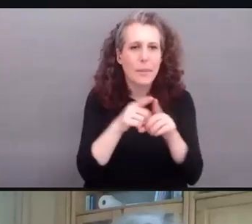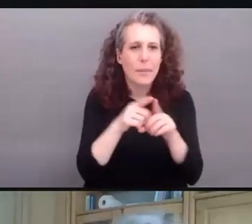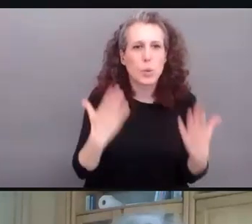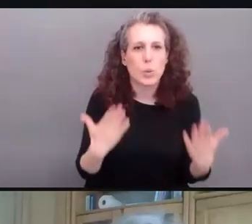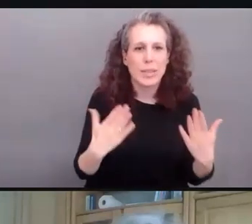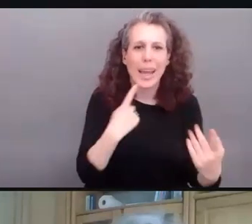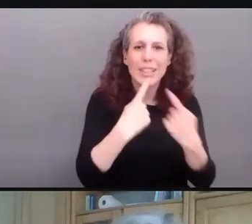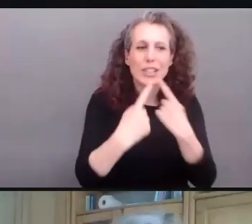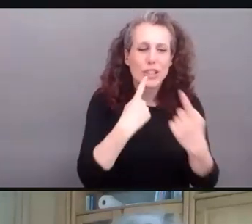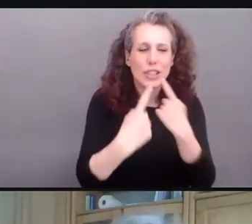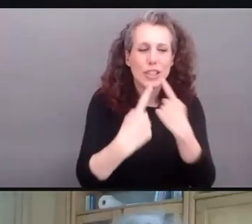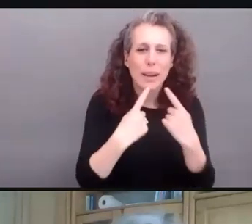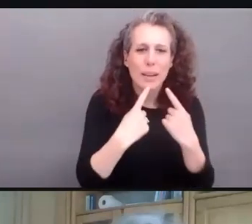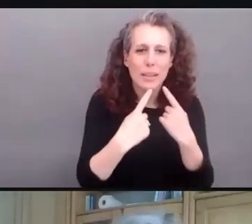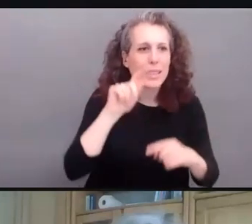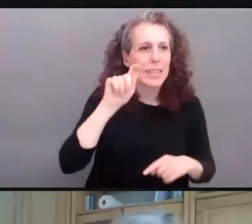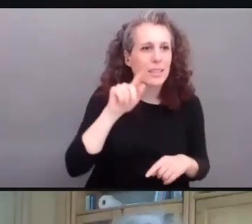the TR